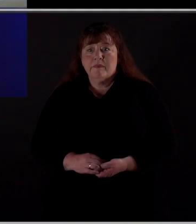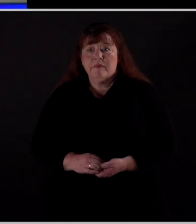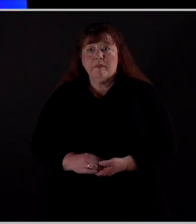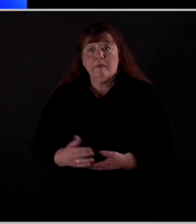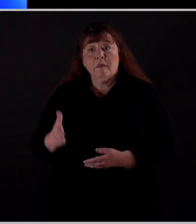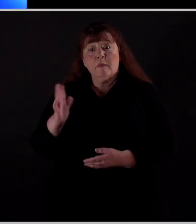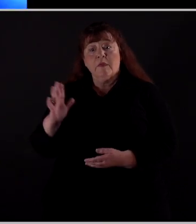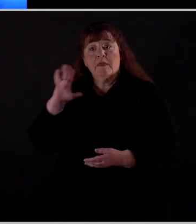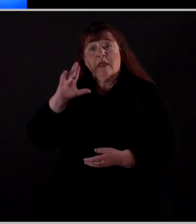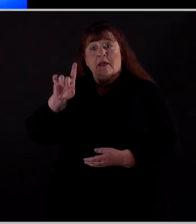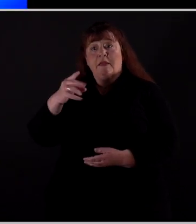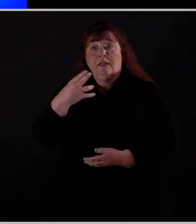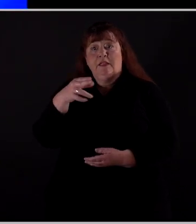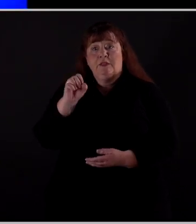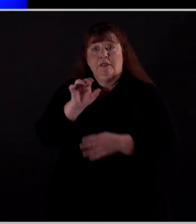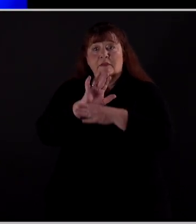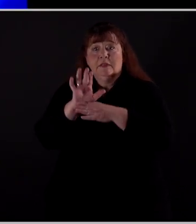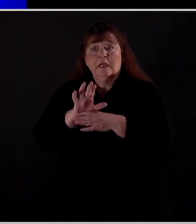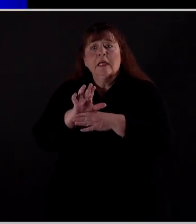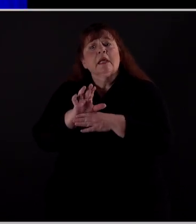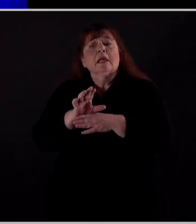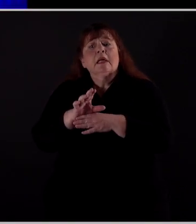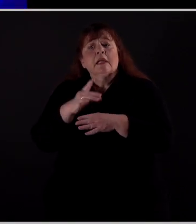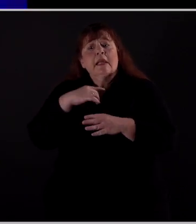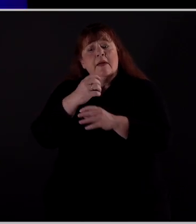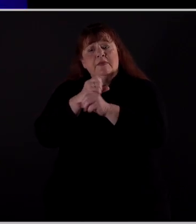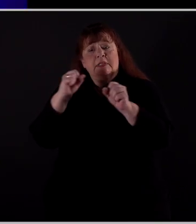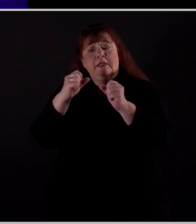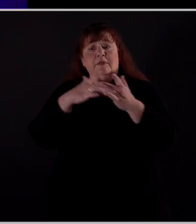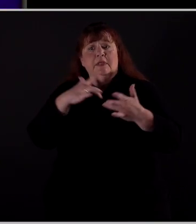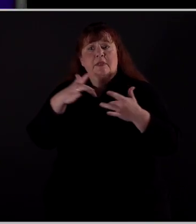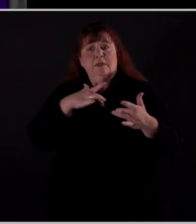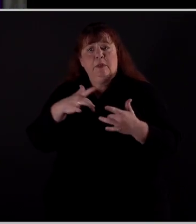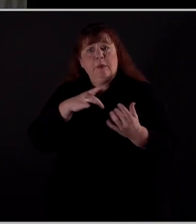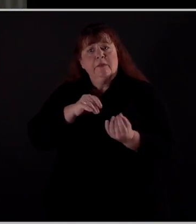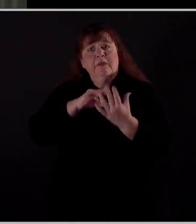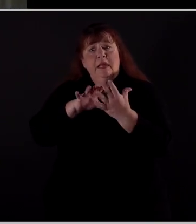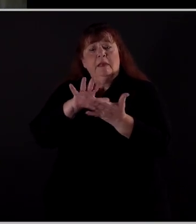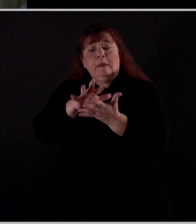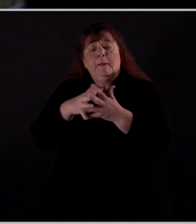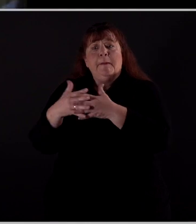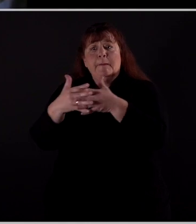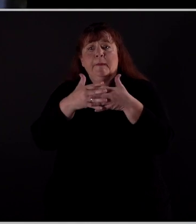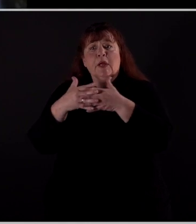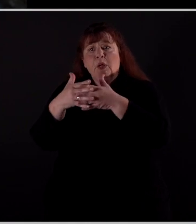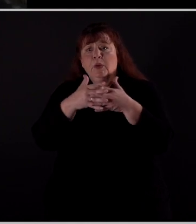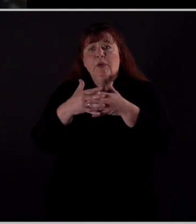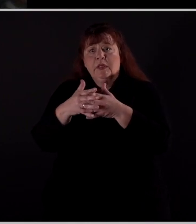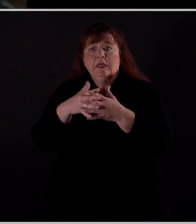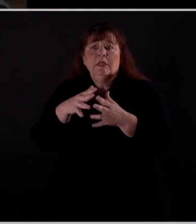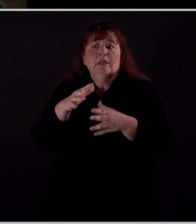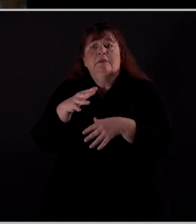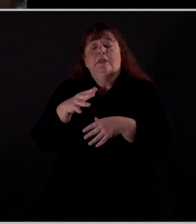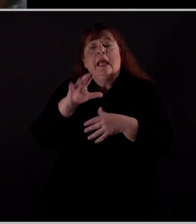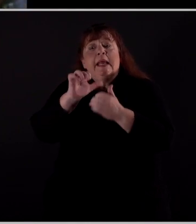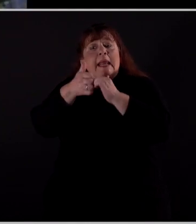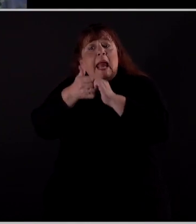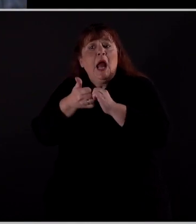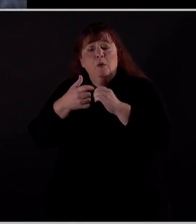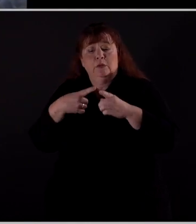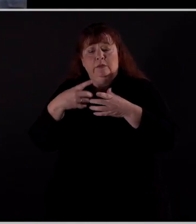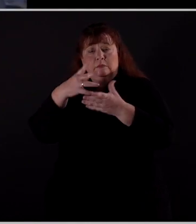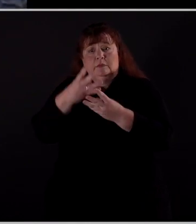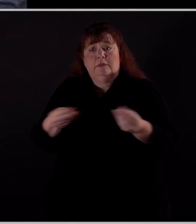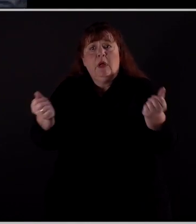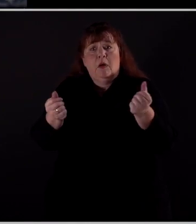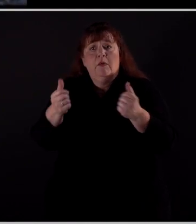Previous DHS videos have highlighted a variety of safety concerns facing American institutions and the steps that can be taken to mitigate these threats.